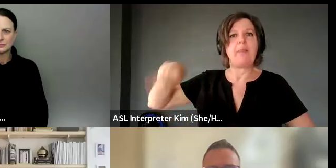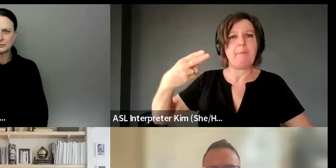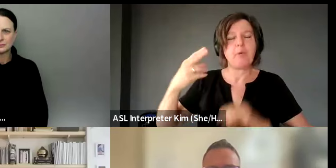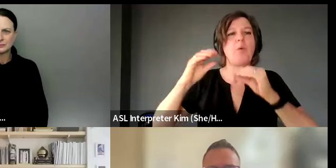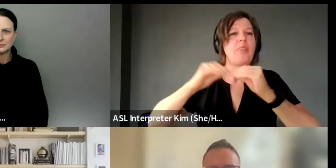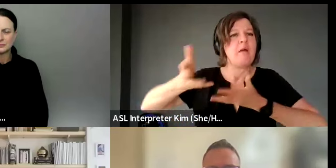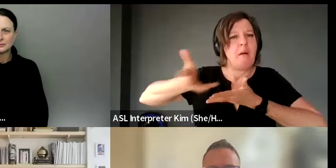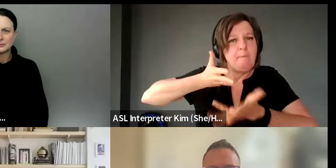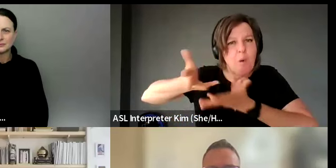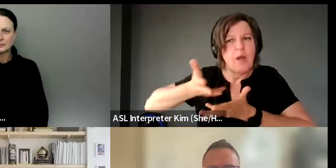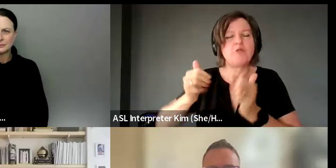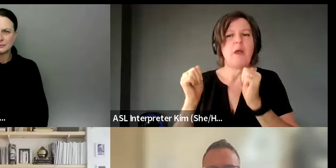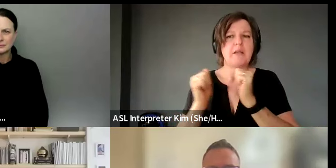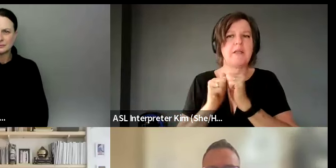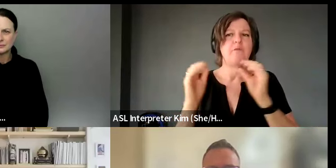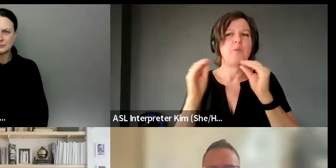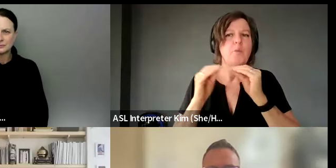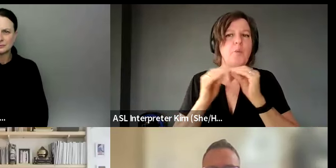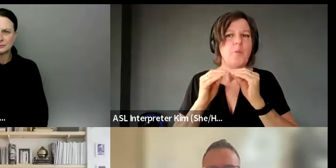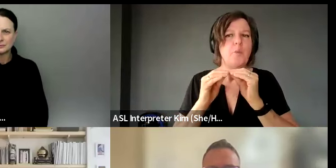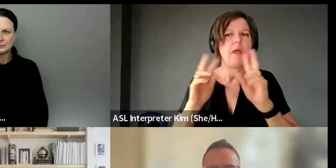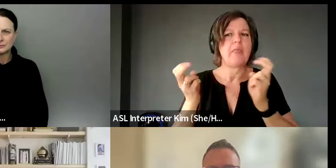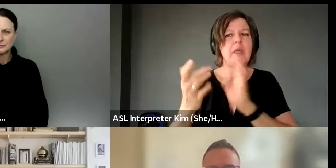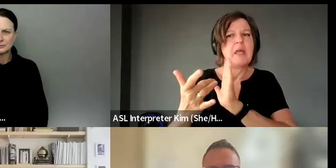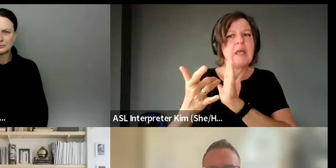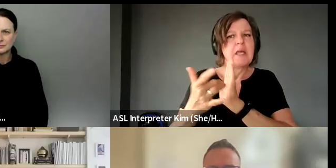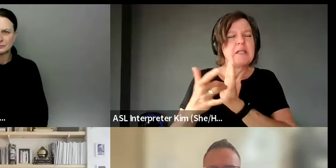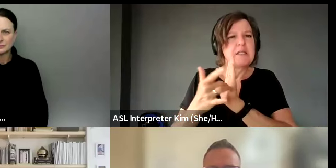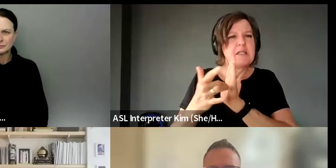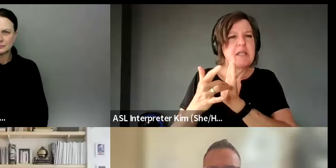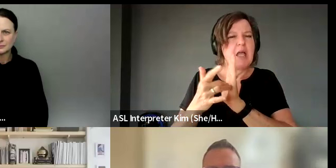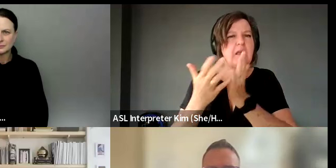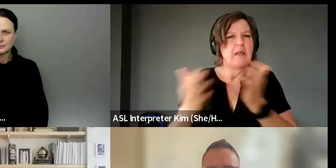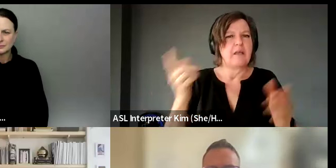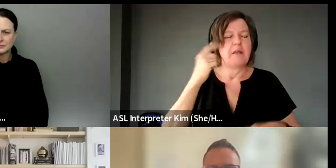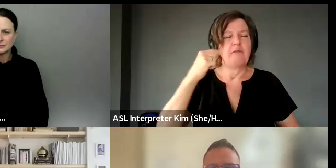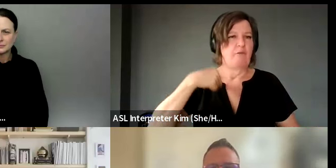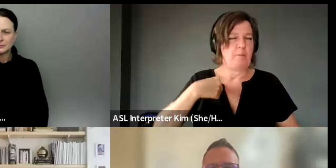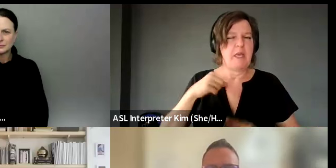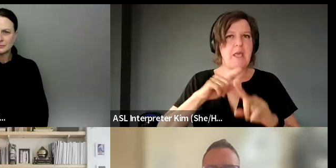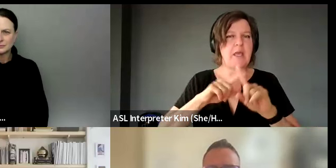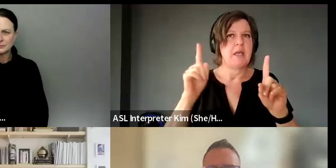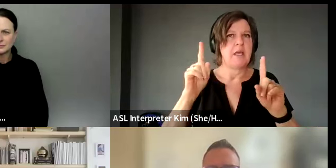with a bit more folks. That's the personal feedback for me. But apart from that,